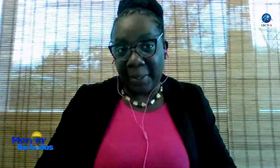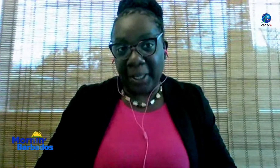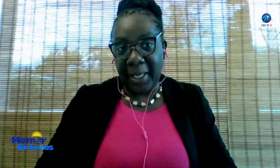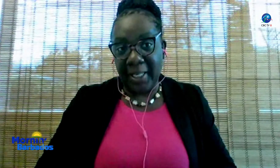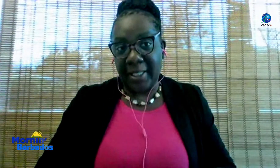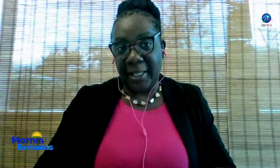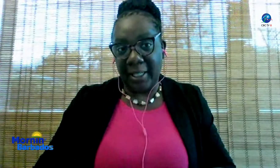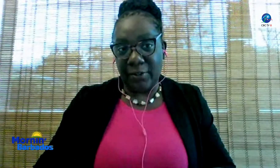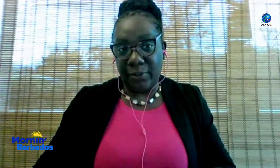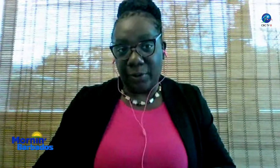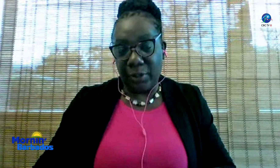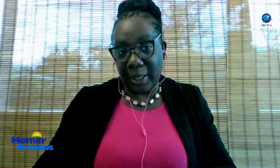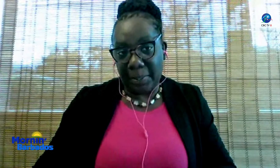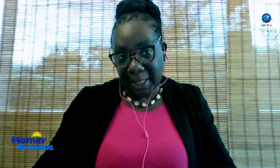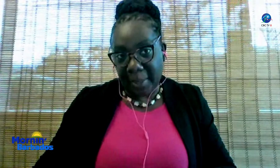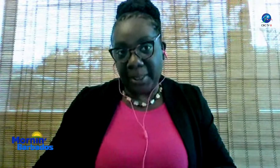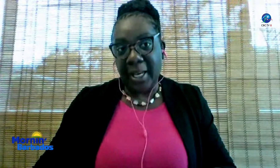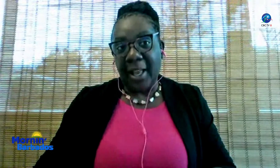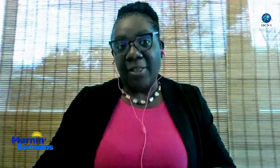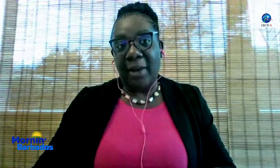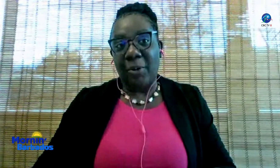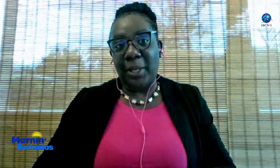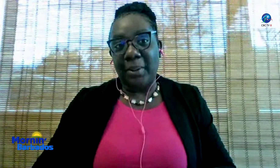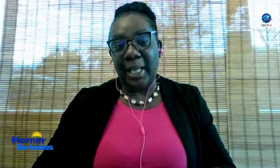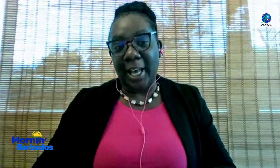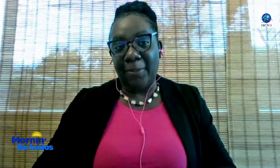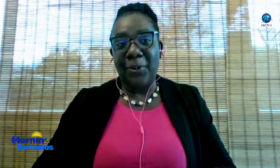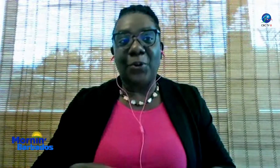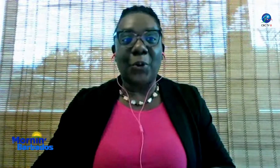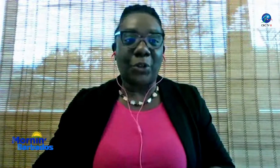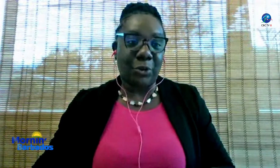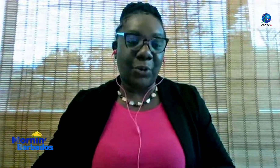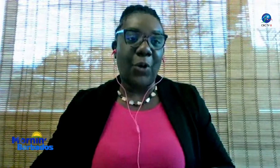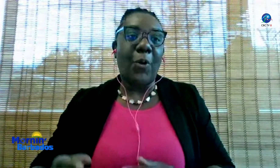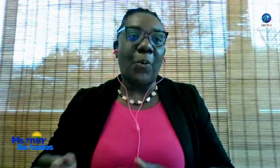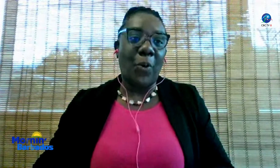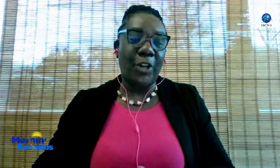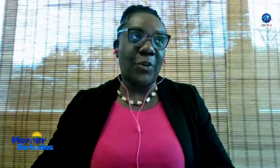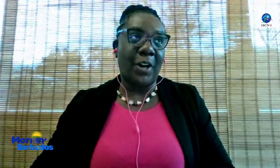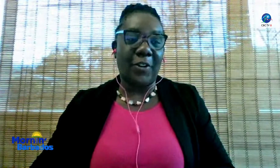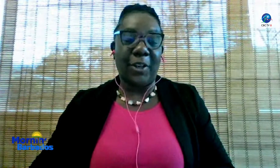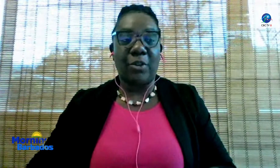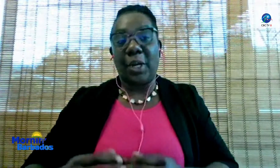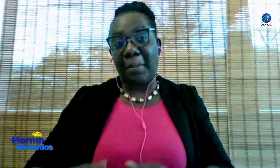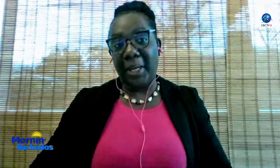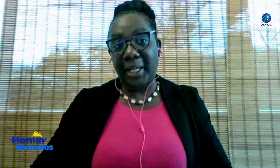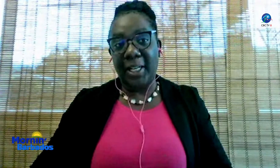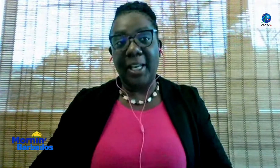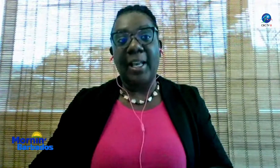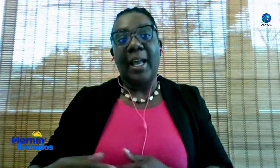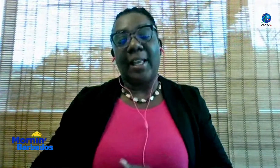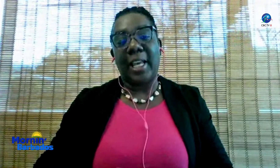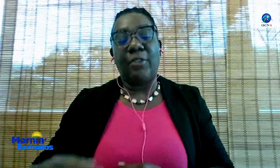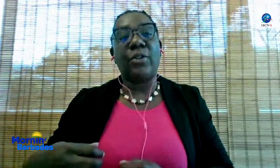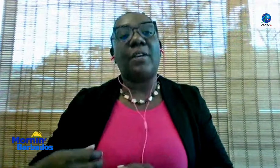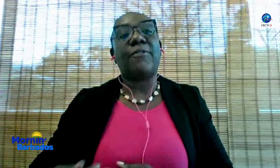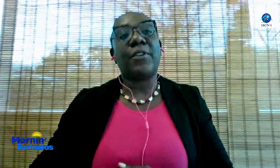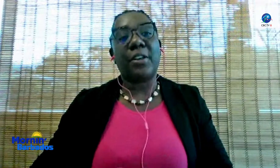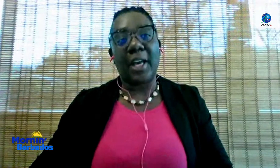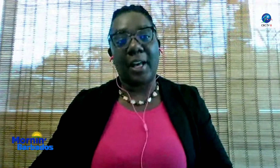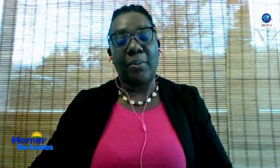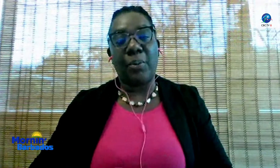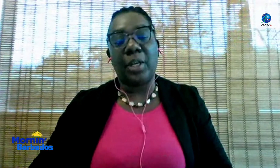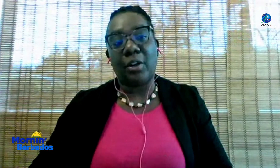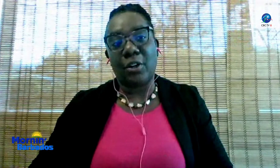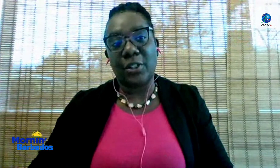you a few recipes, some tips that will be able to help you go through what you are going through immediately. And then if you